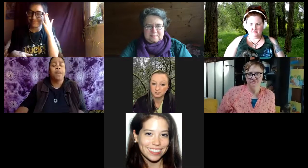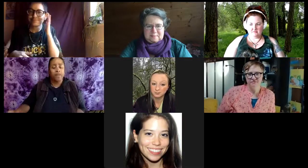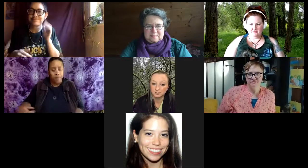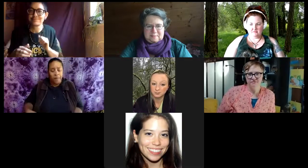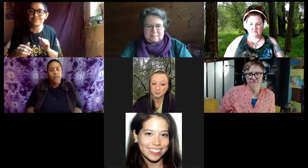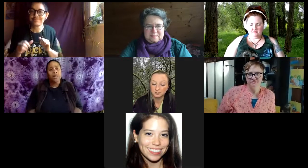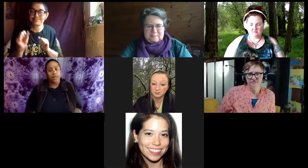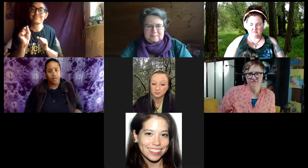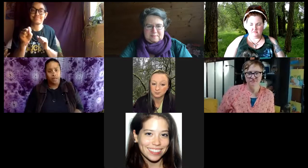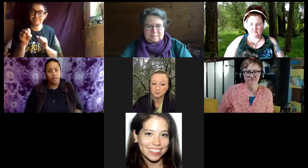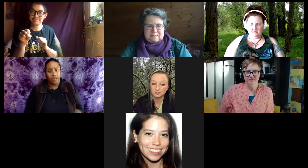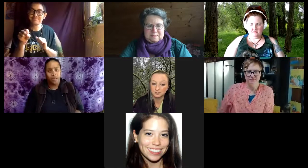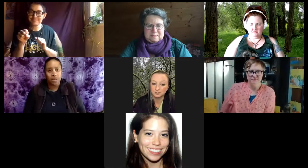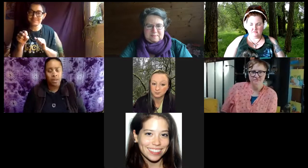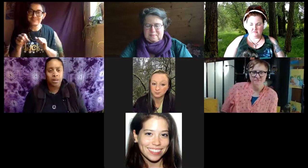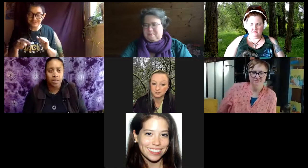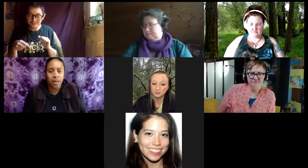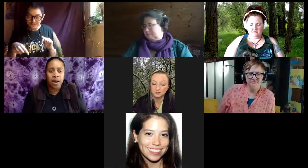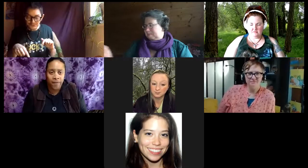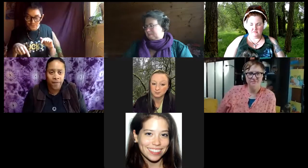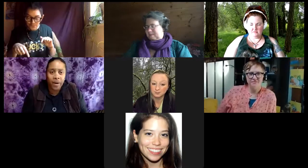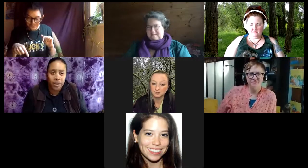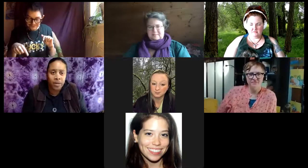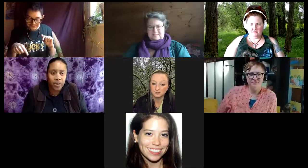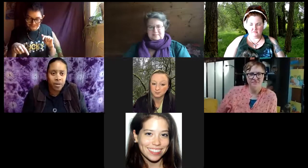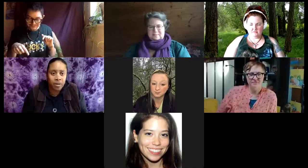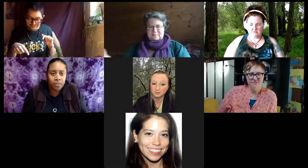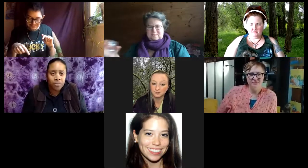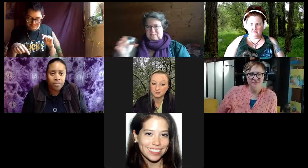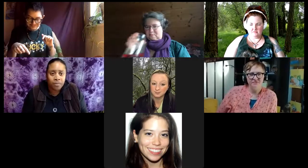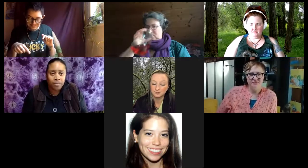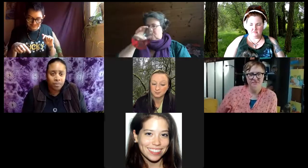It means abundance. It's a sign of abundance for you.